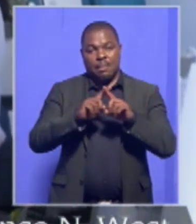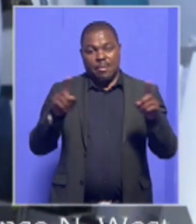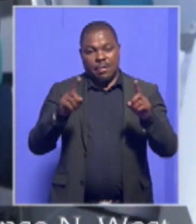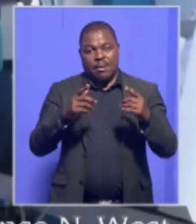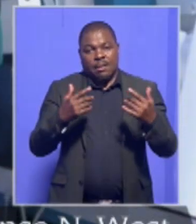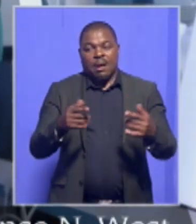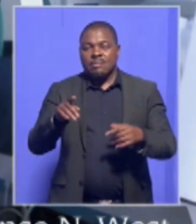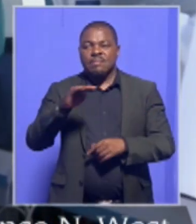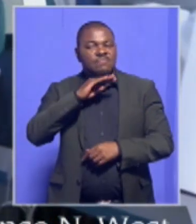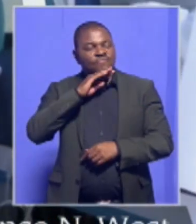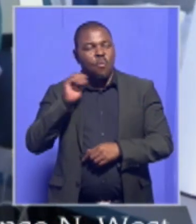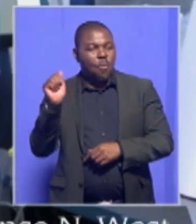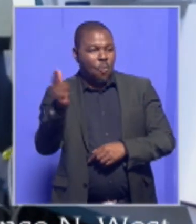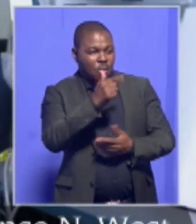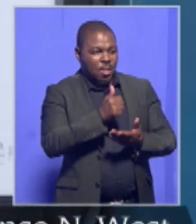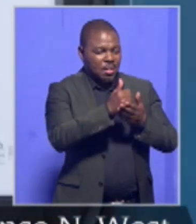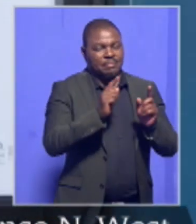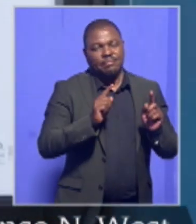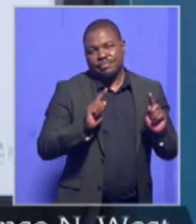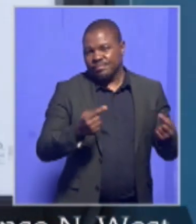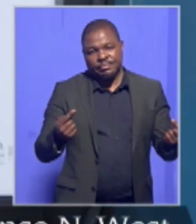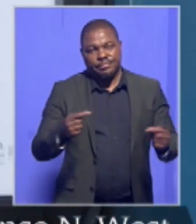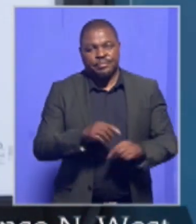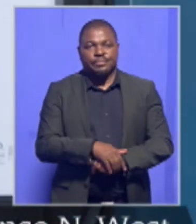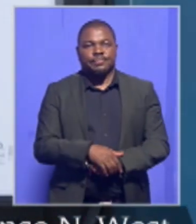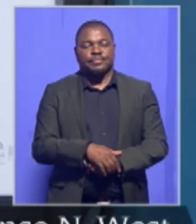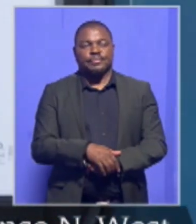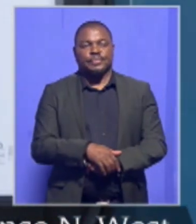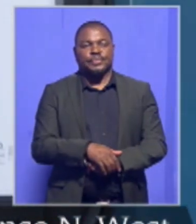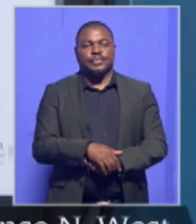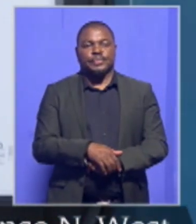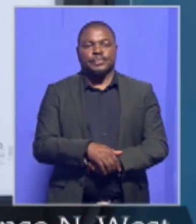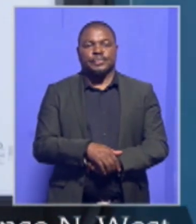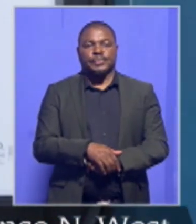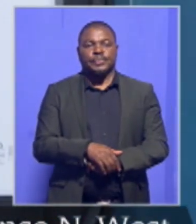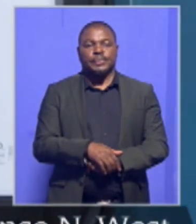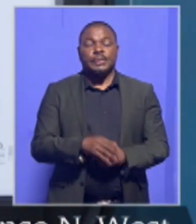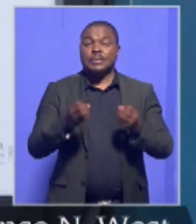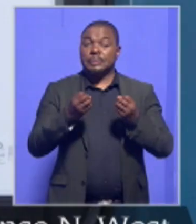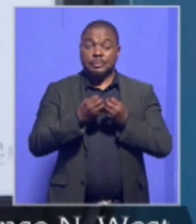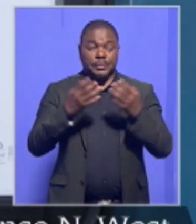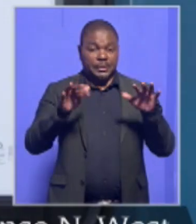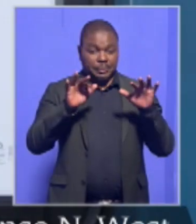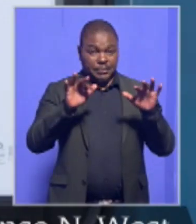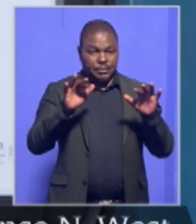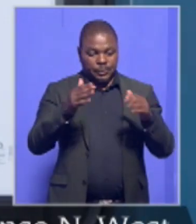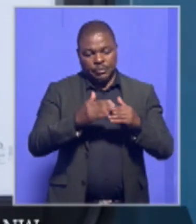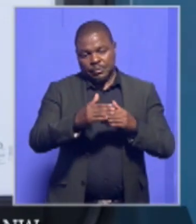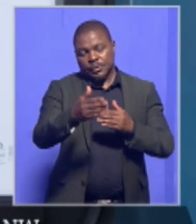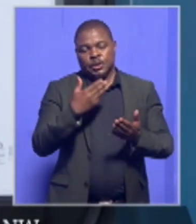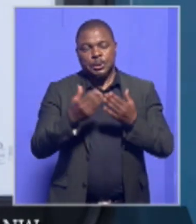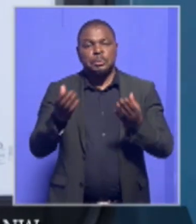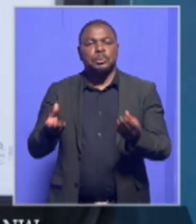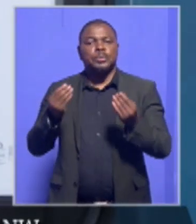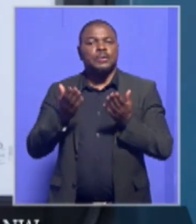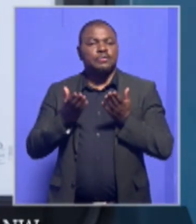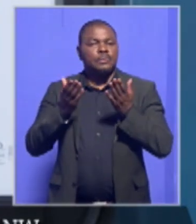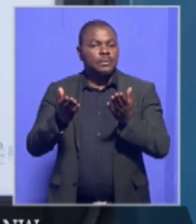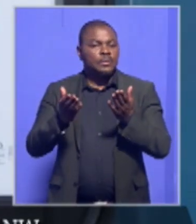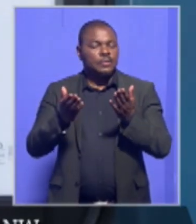go thusa baagi botlhe ba porofense. Ena mare e re thusa gore batho ba bangata nao re tlo kgona ba fihlella now that